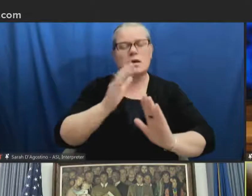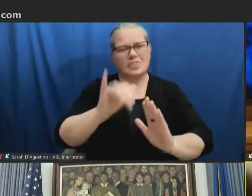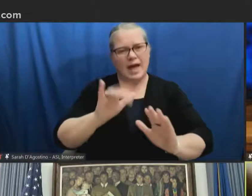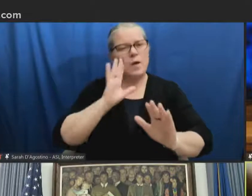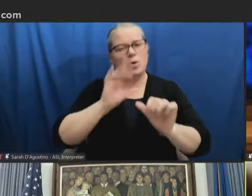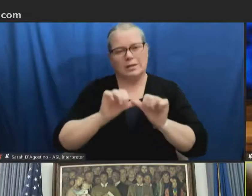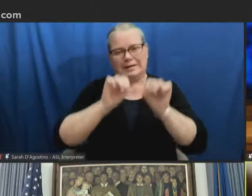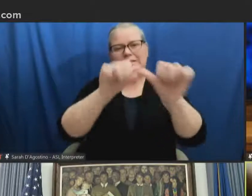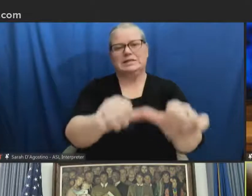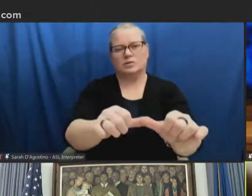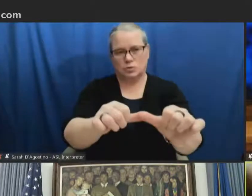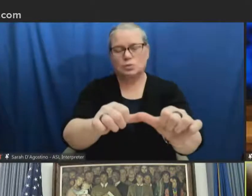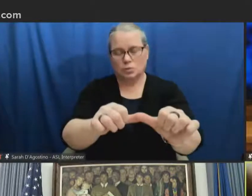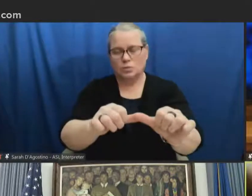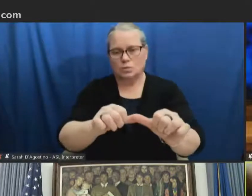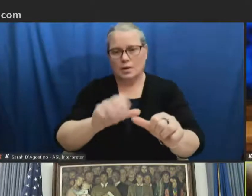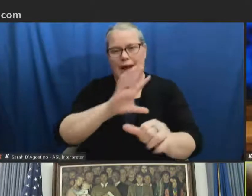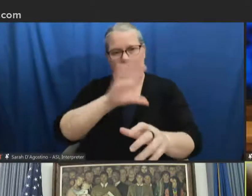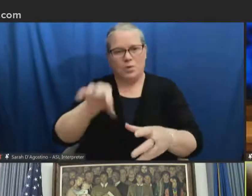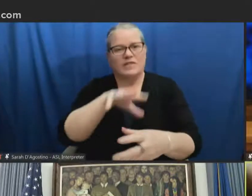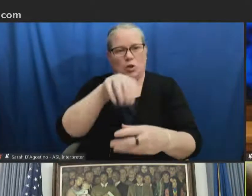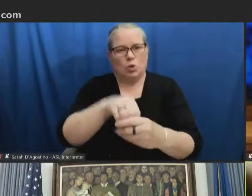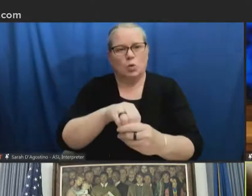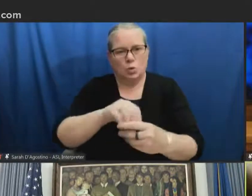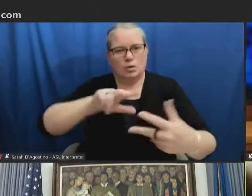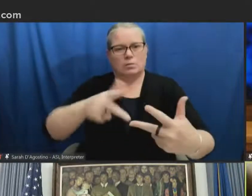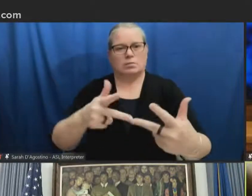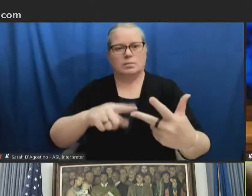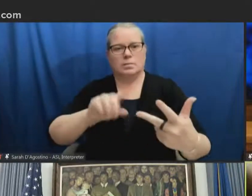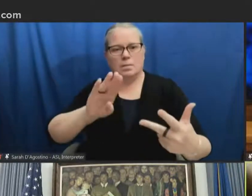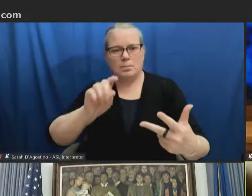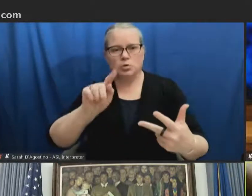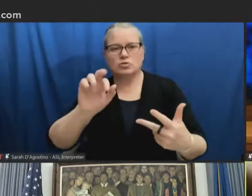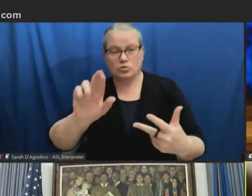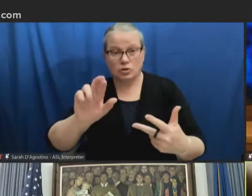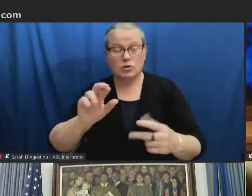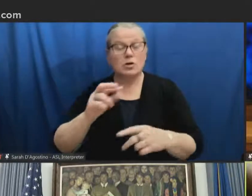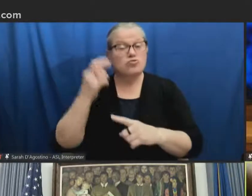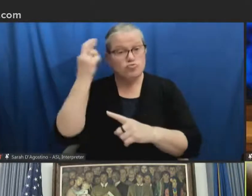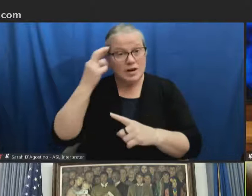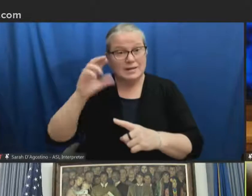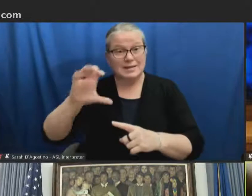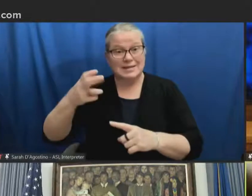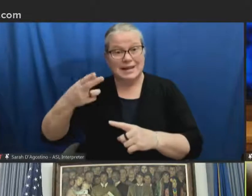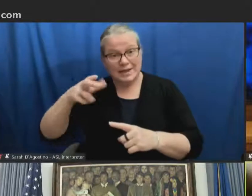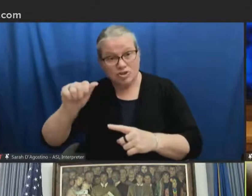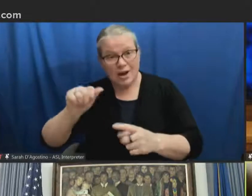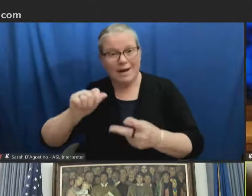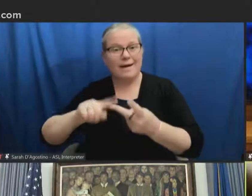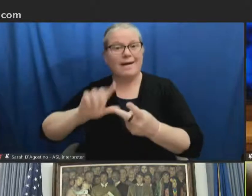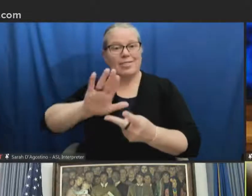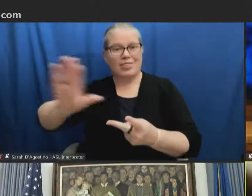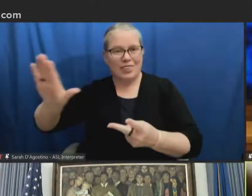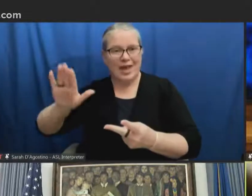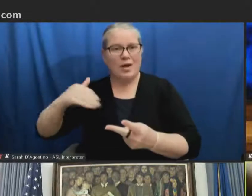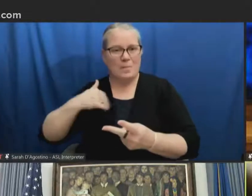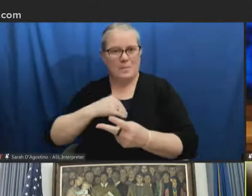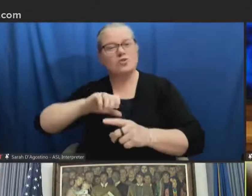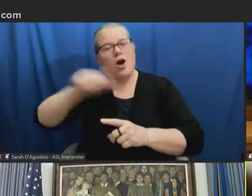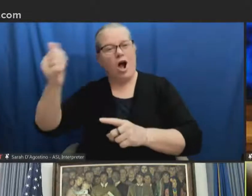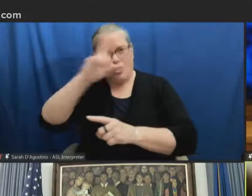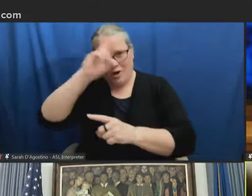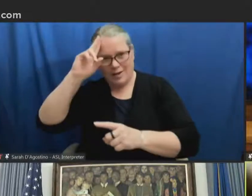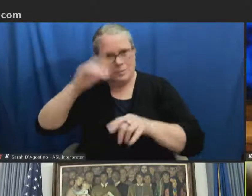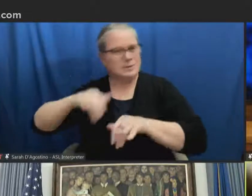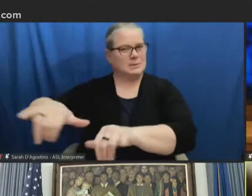been enhanced to include boosters. And that's in parallel with what the Connecticut Hospital Association and their members are doing as well. So we're talking about everything else, the state employees